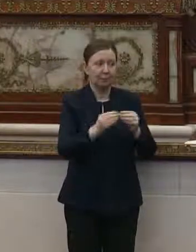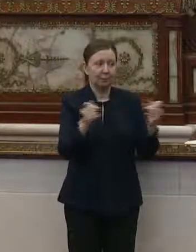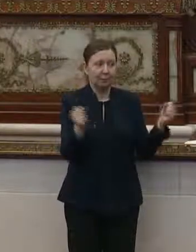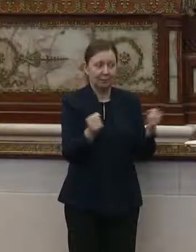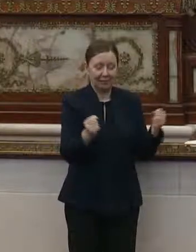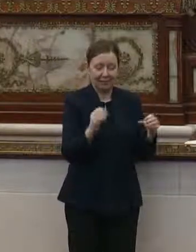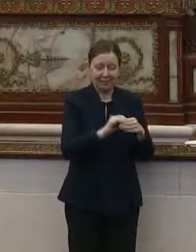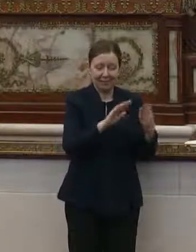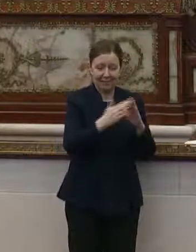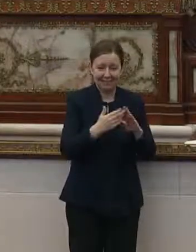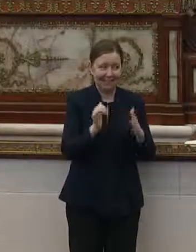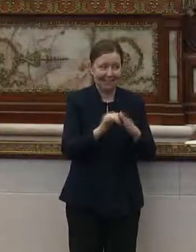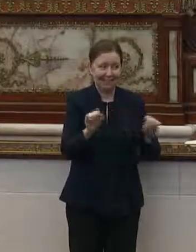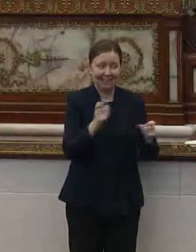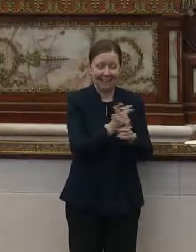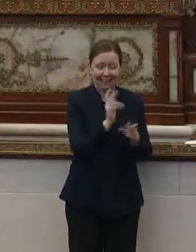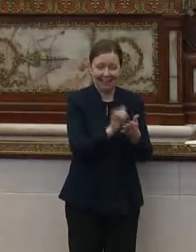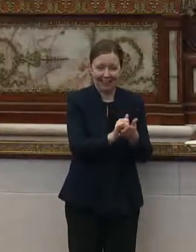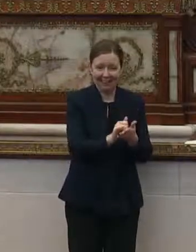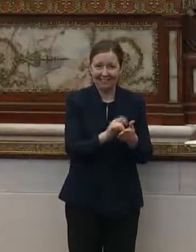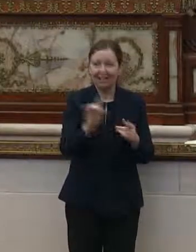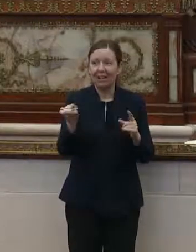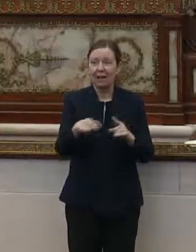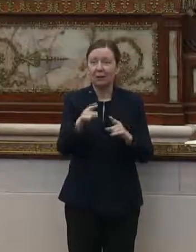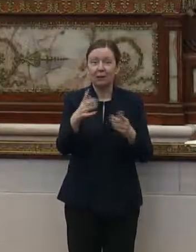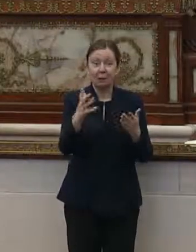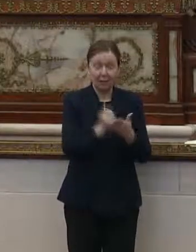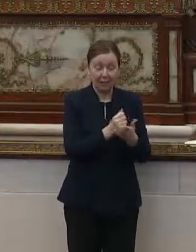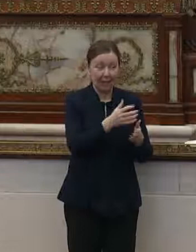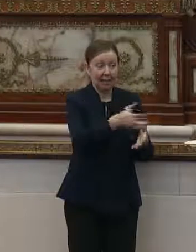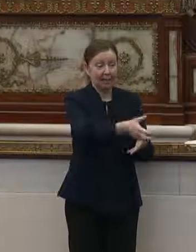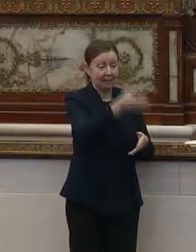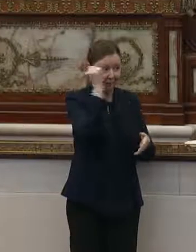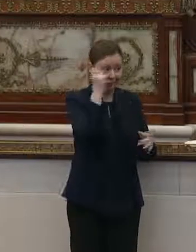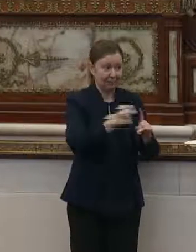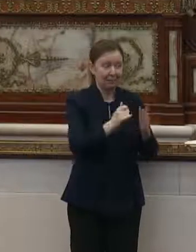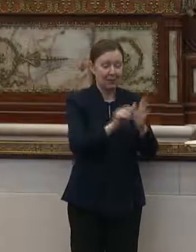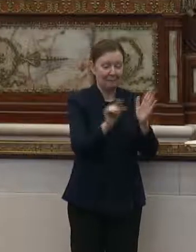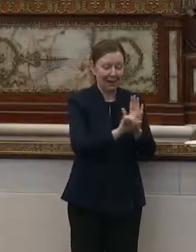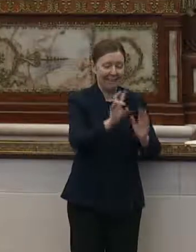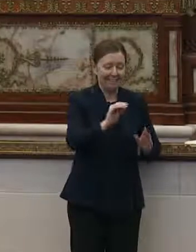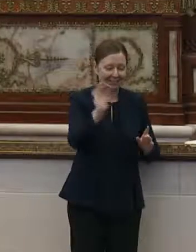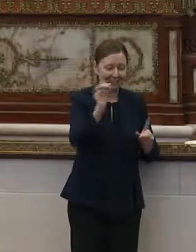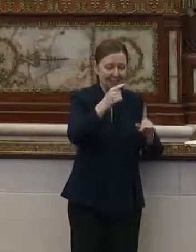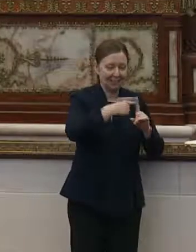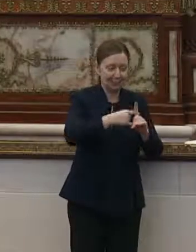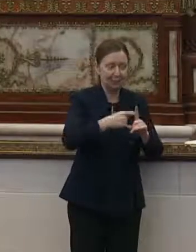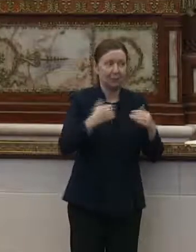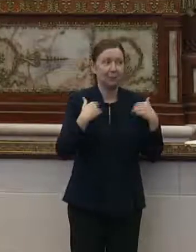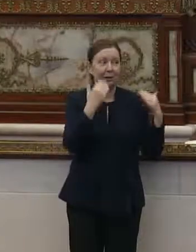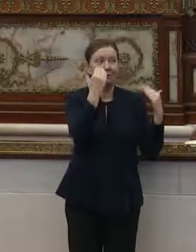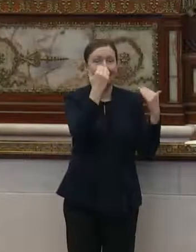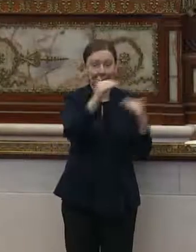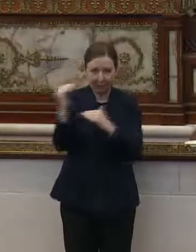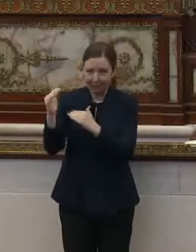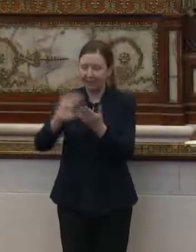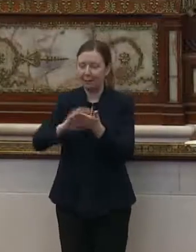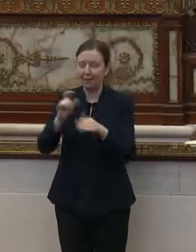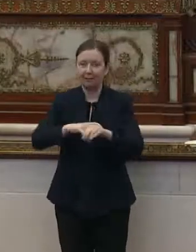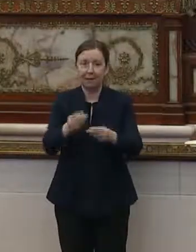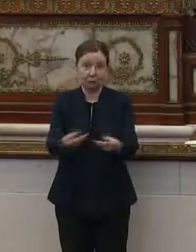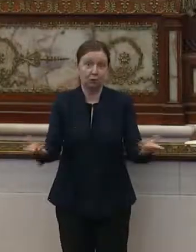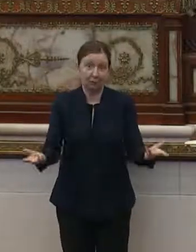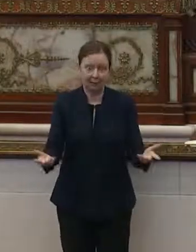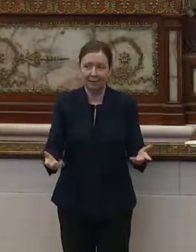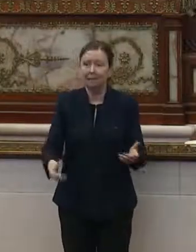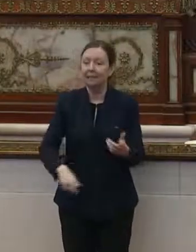city that can handle that. And once you get it out of that minus 70 degree temperature, you have a very limited amount of time to distribute it. There are